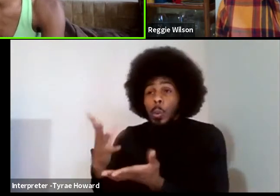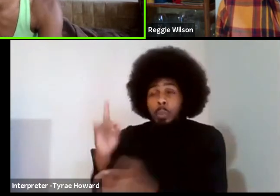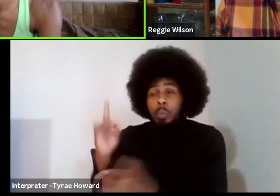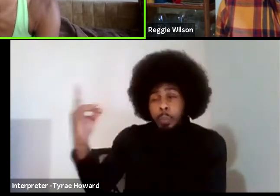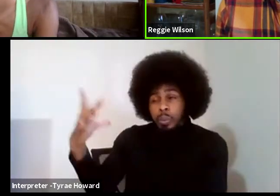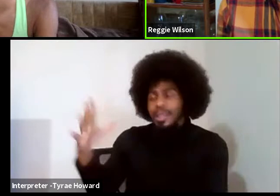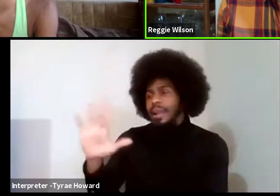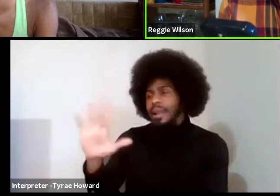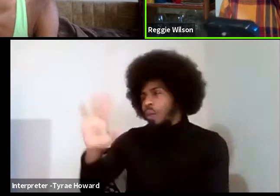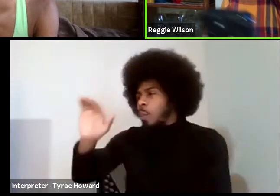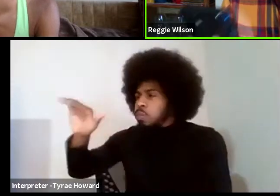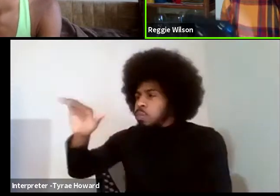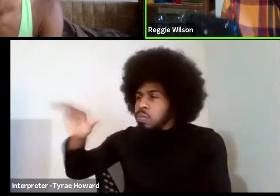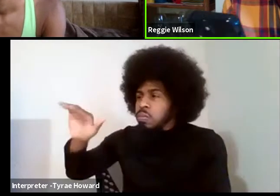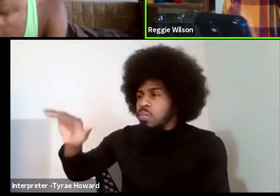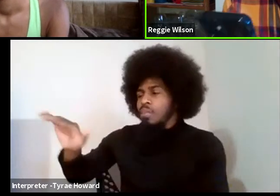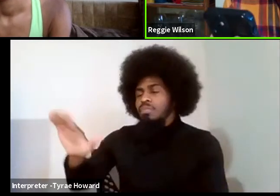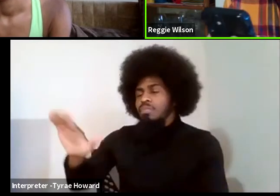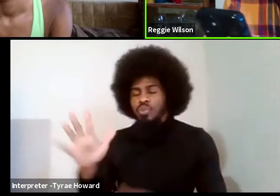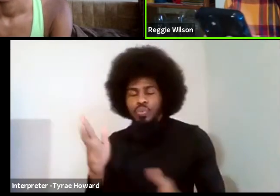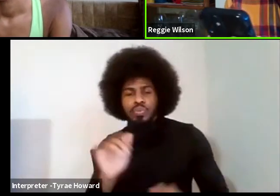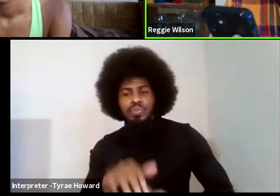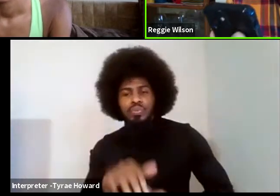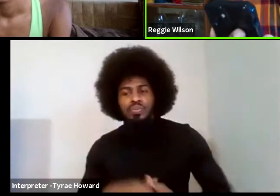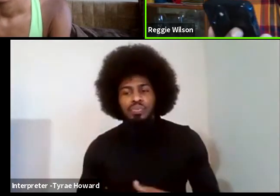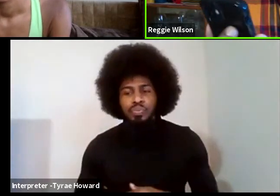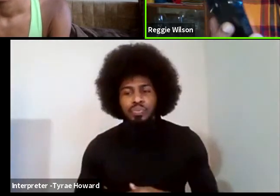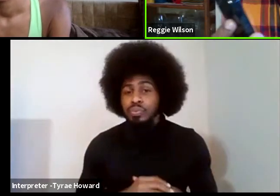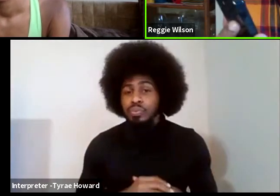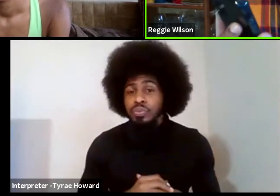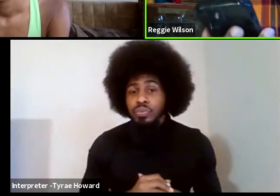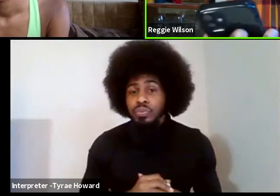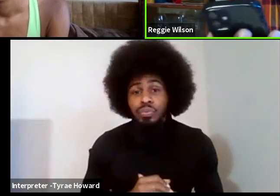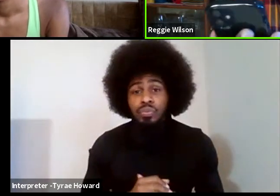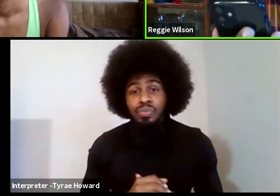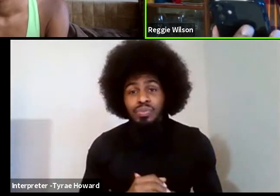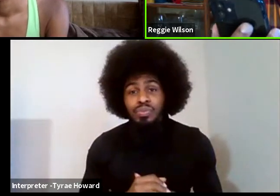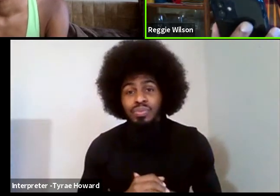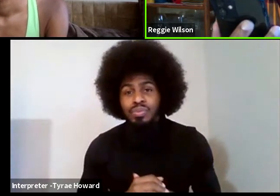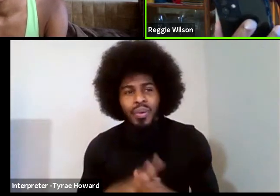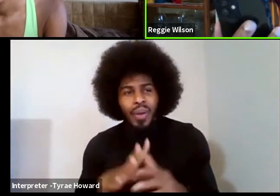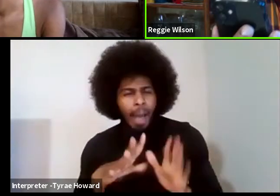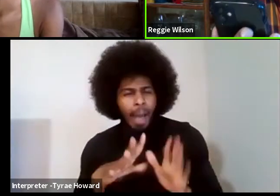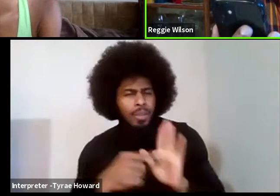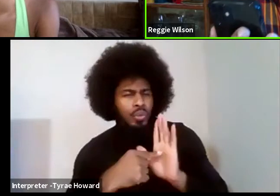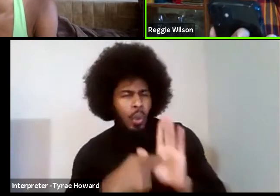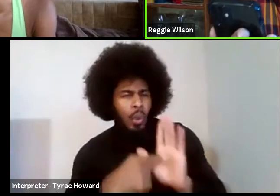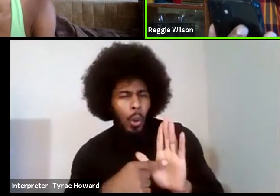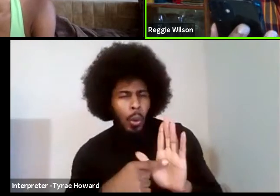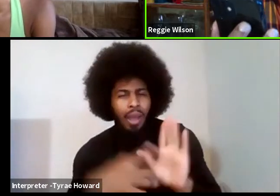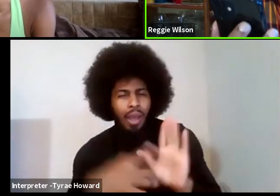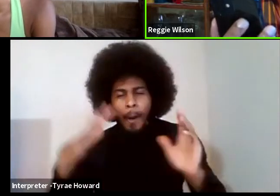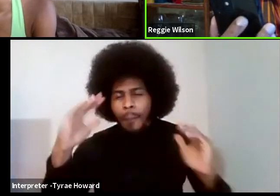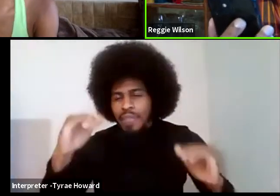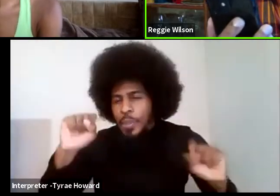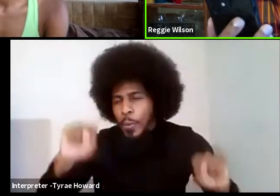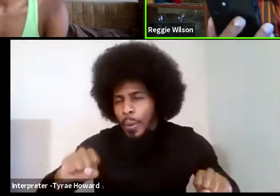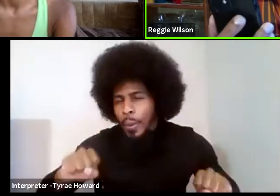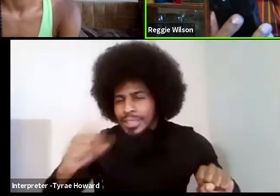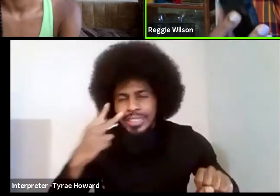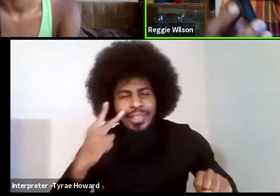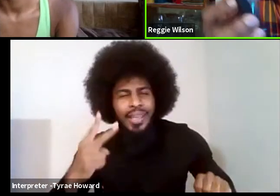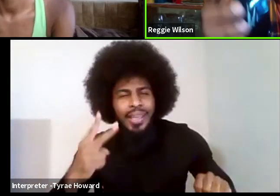way. I didn't think I was gonna find a place to insert this, and I don't know if it'll be seen, but when you talk about